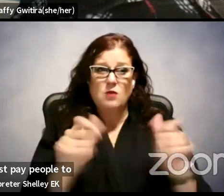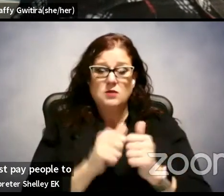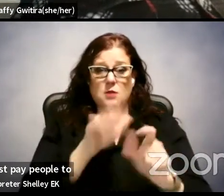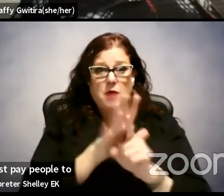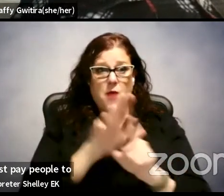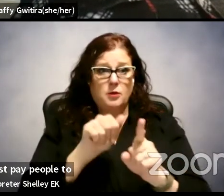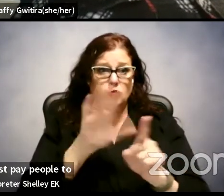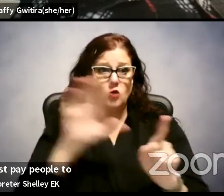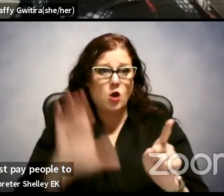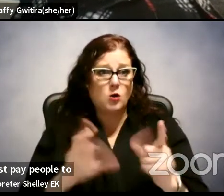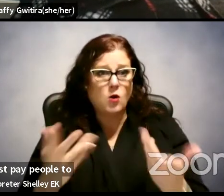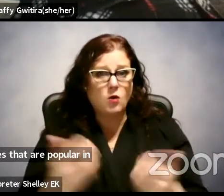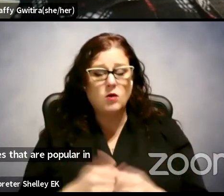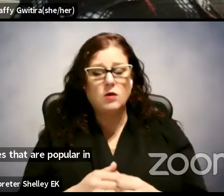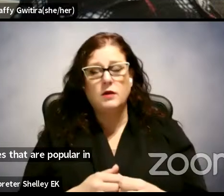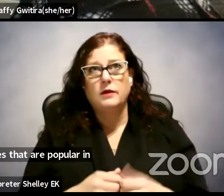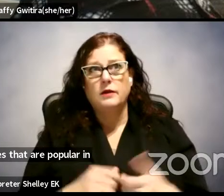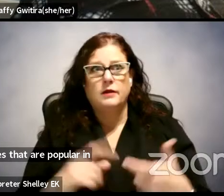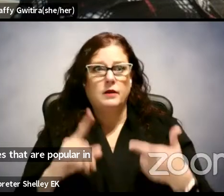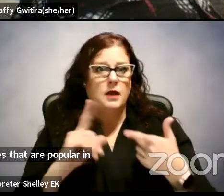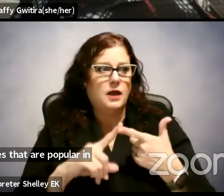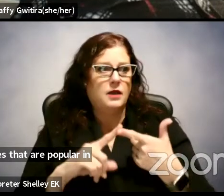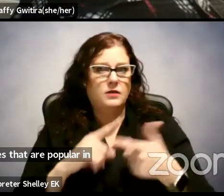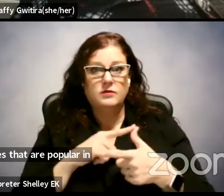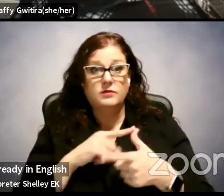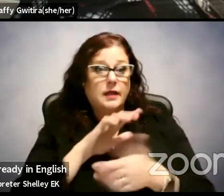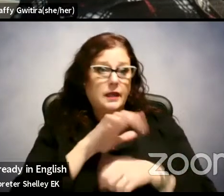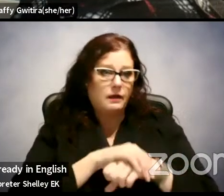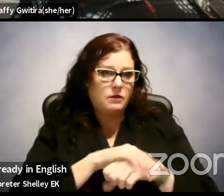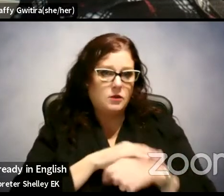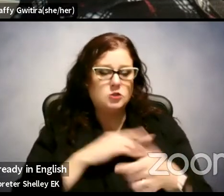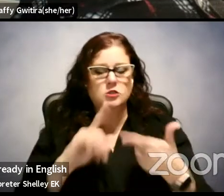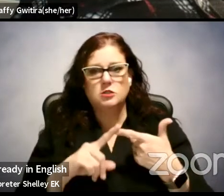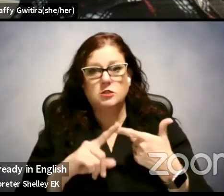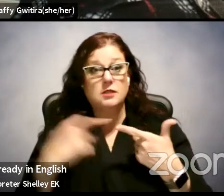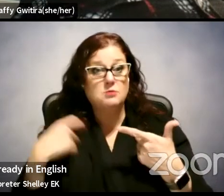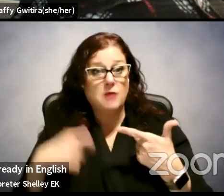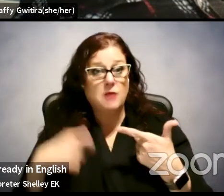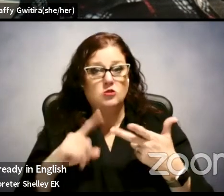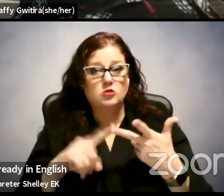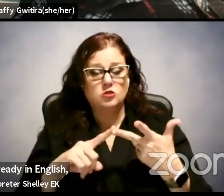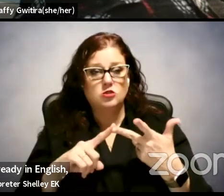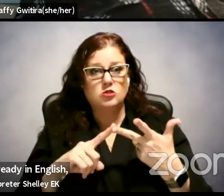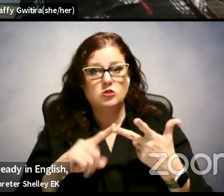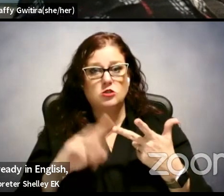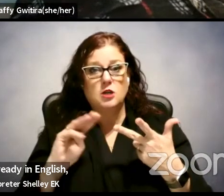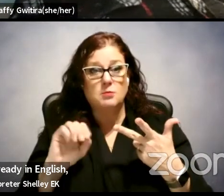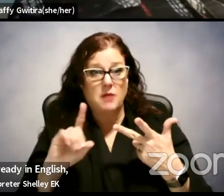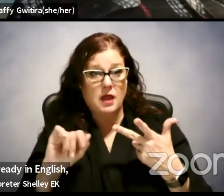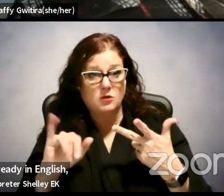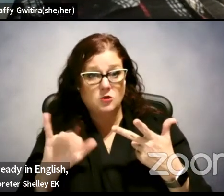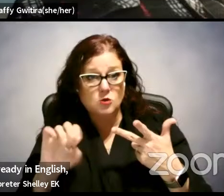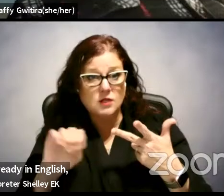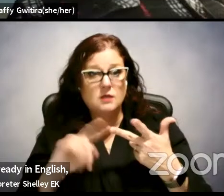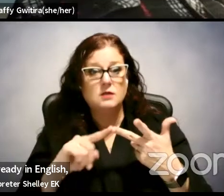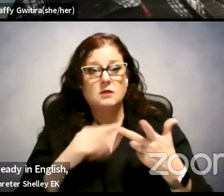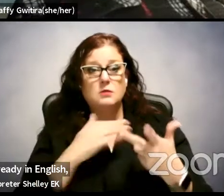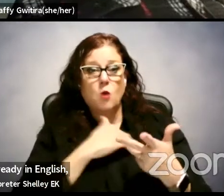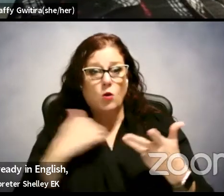Chicago, right? So you would have, it's already in English, Spanish, more likely Mandarin,